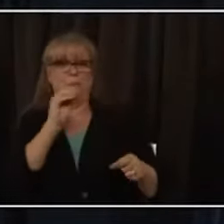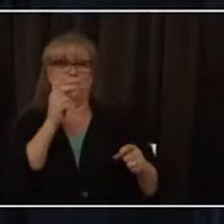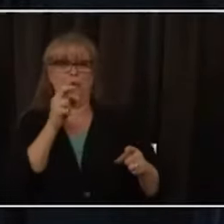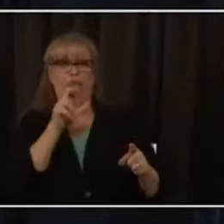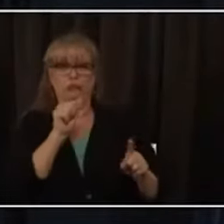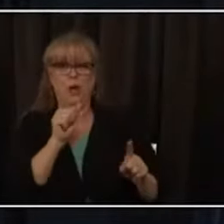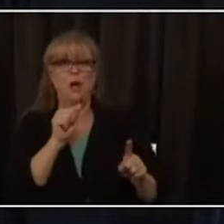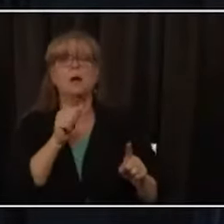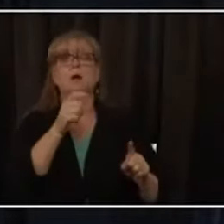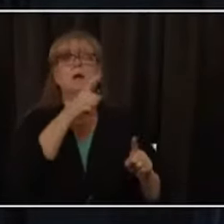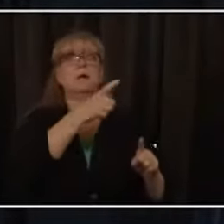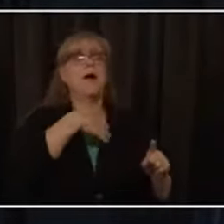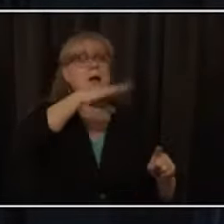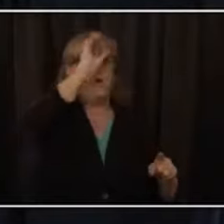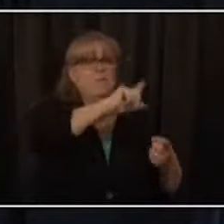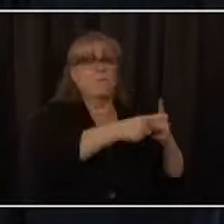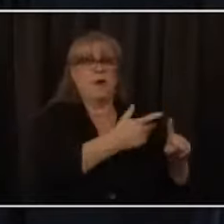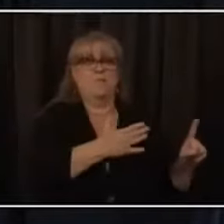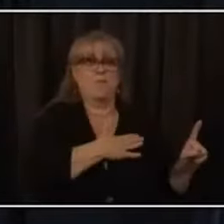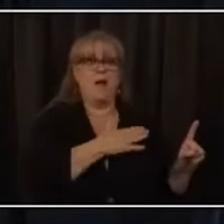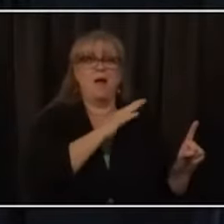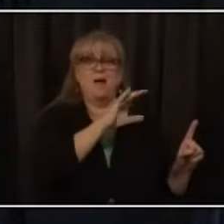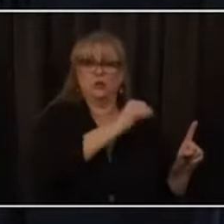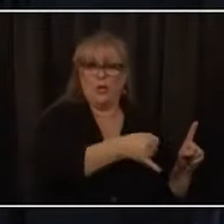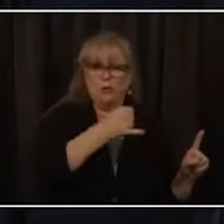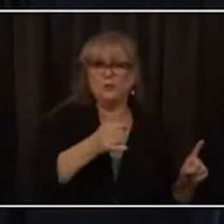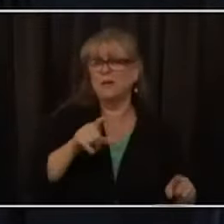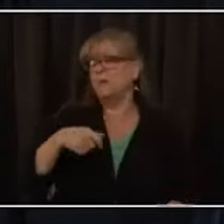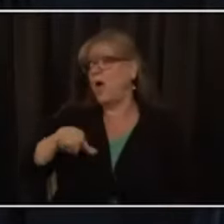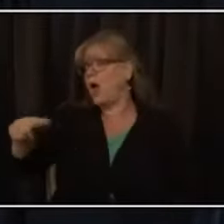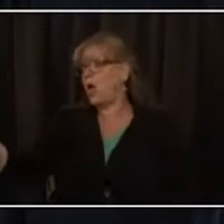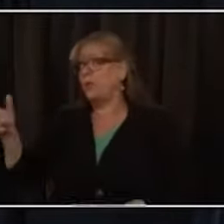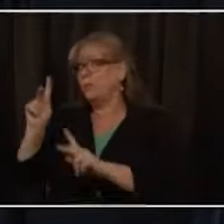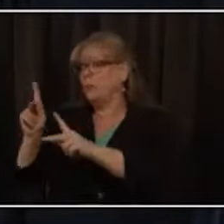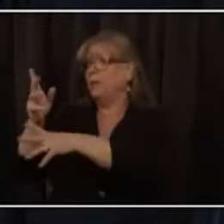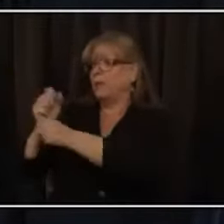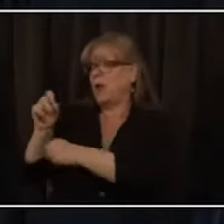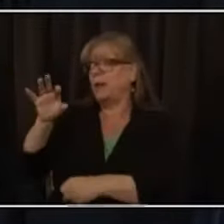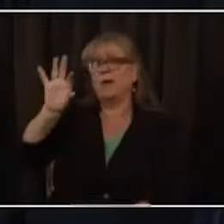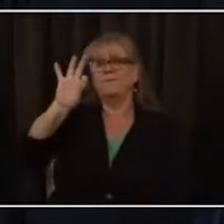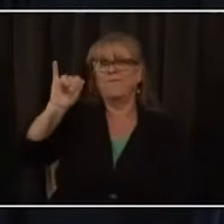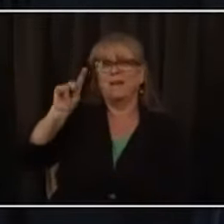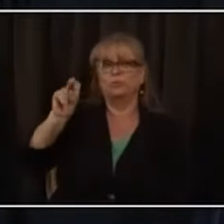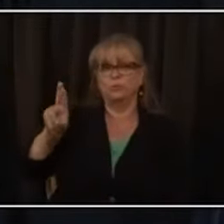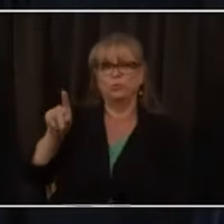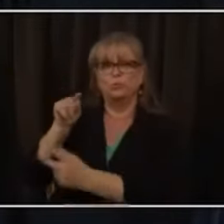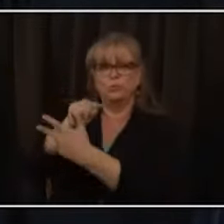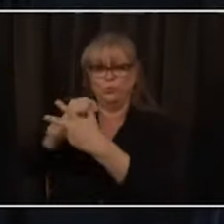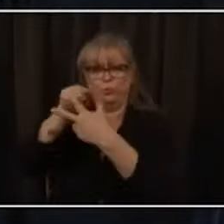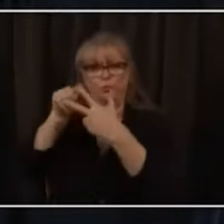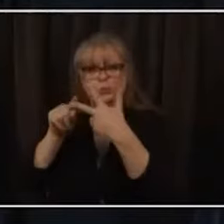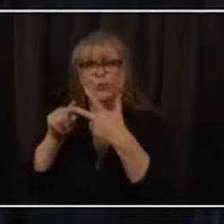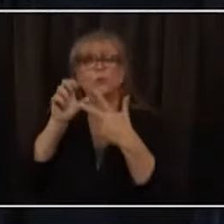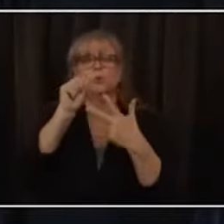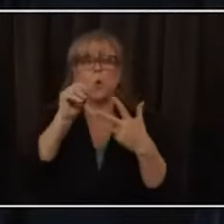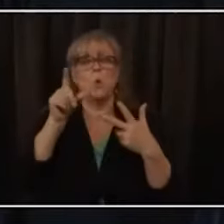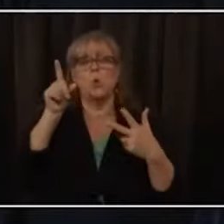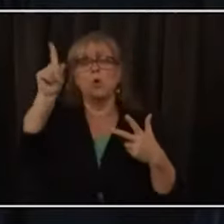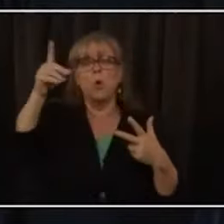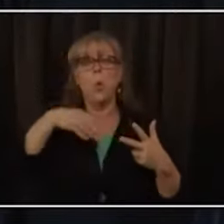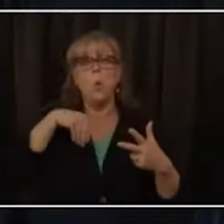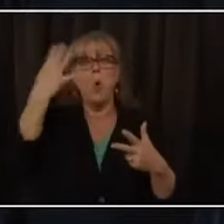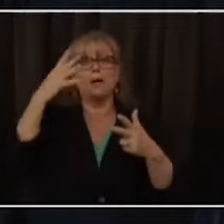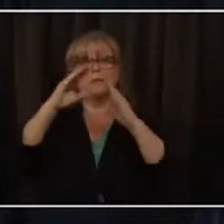Pfizer. And on a call with the White House today, it was indicated that this delay in Johnson & Johnson would be days,